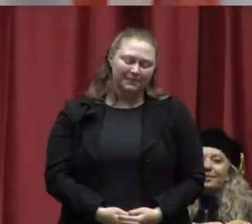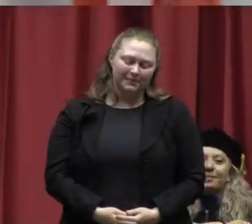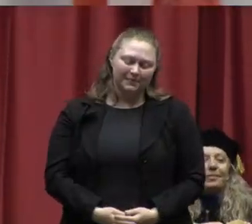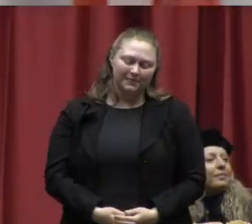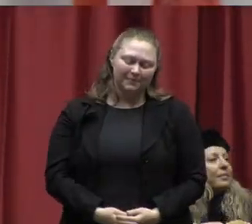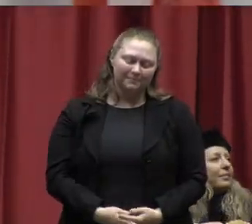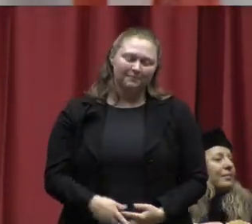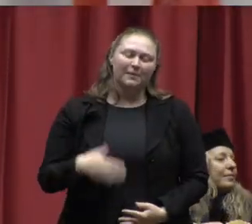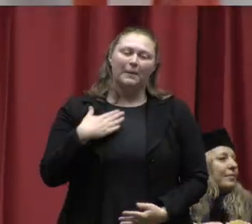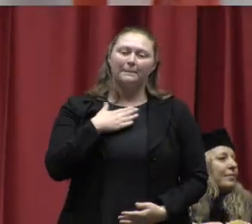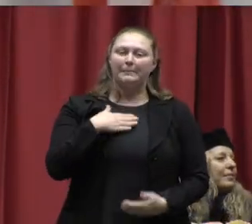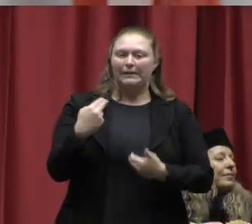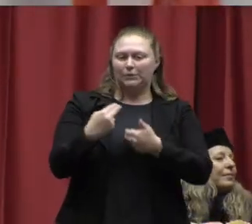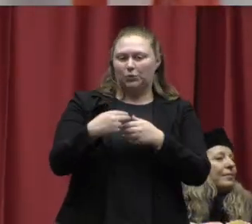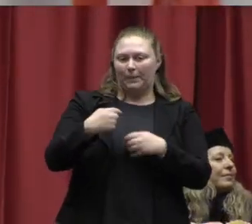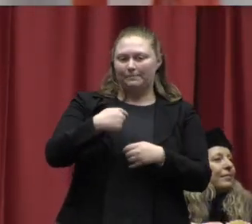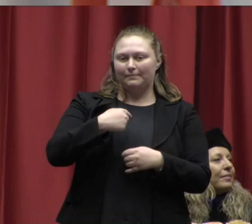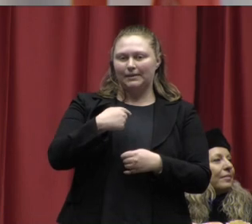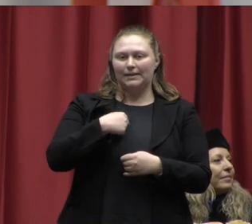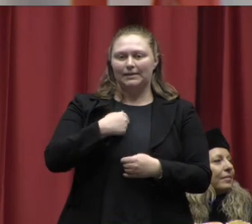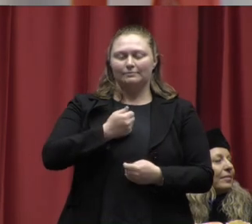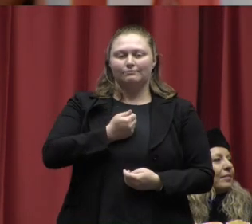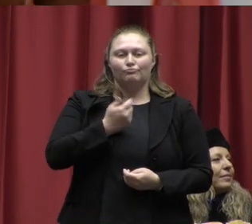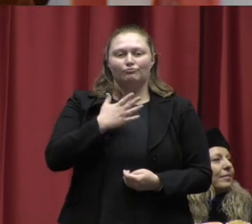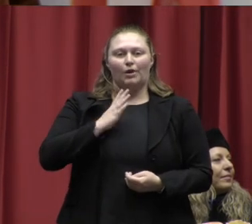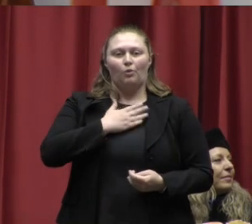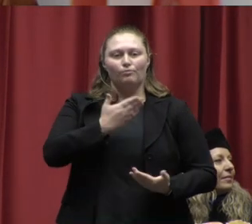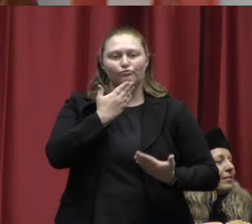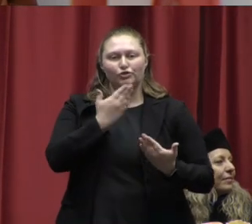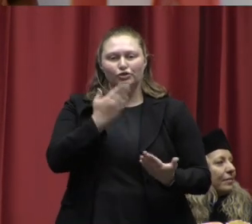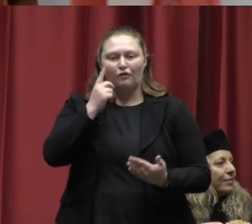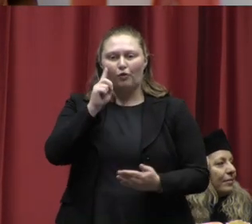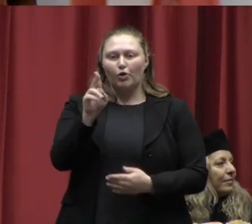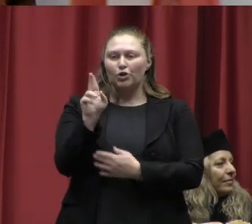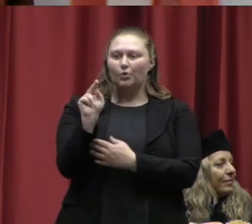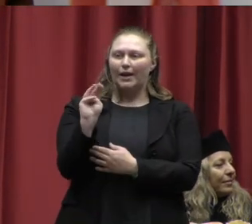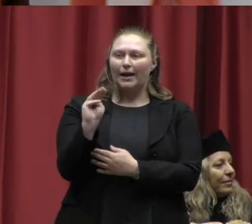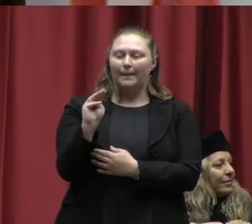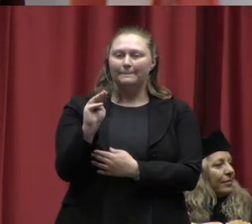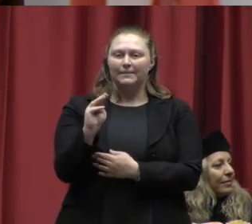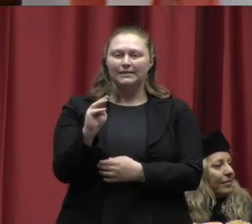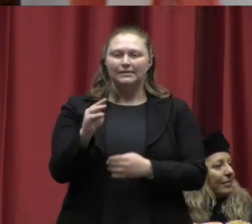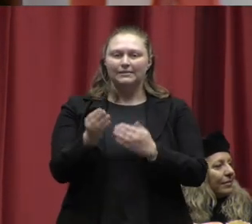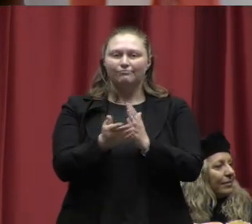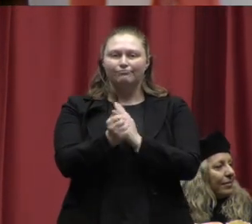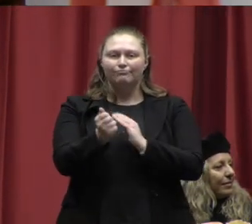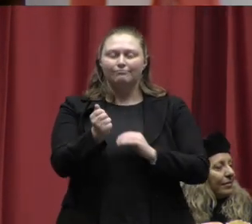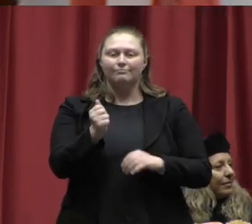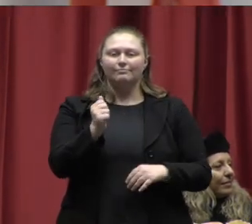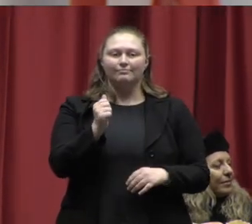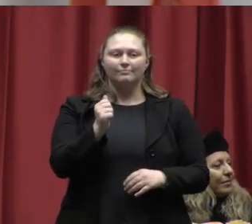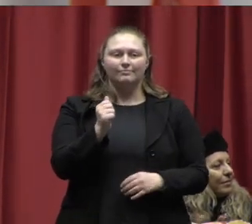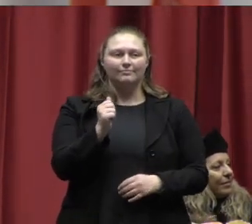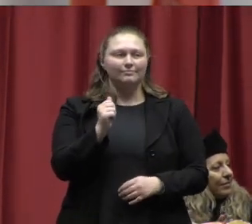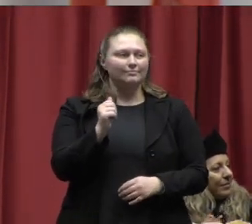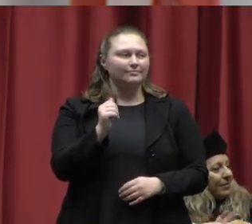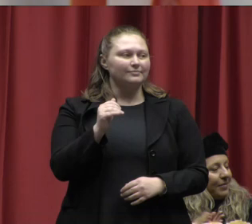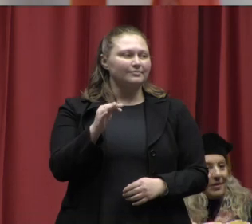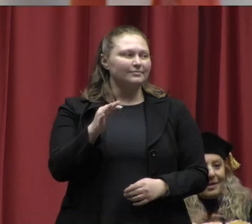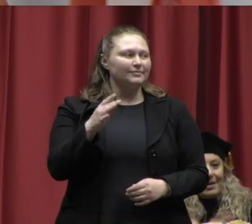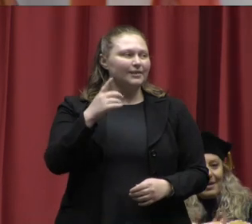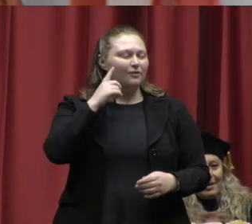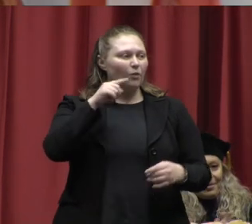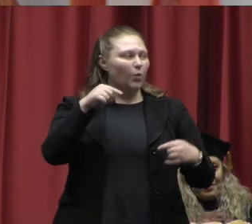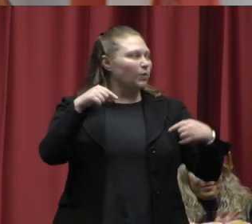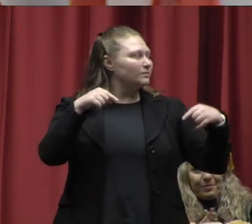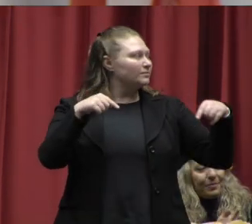Please join me in expressing appreciation for UNM's talented Sandia Brass Quintet.